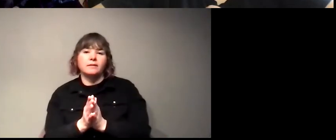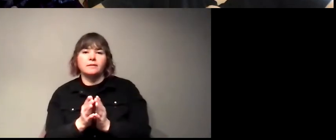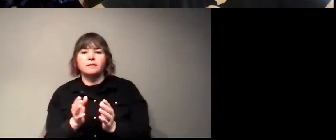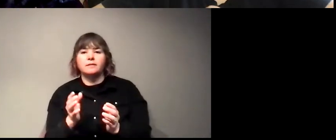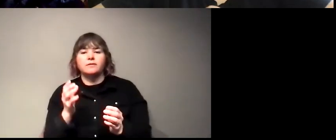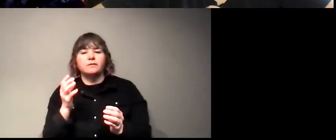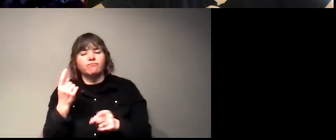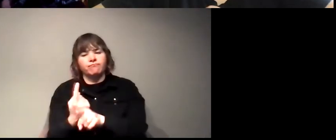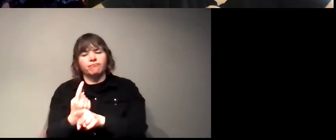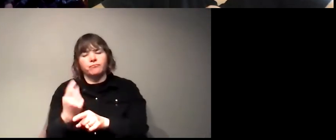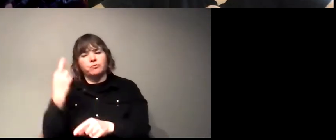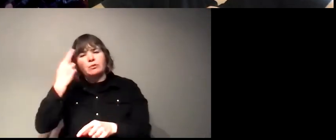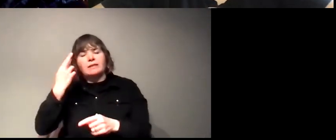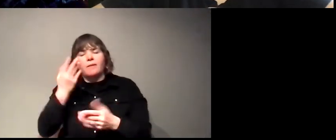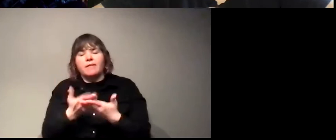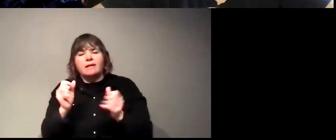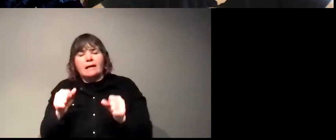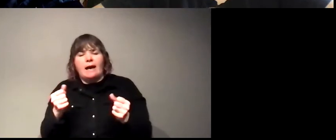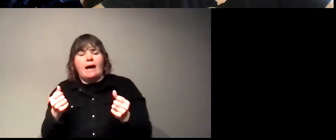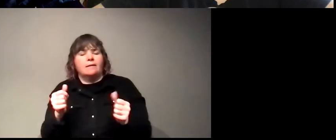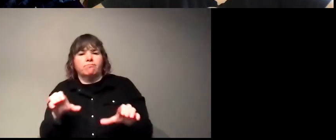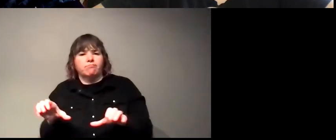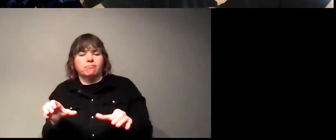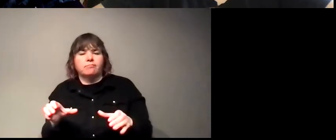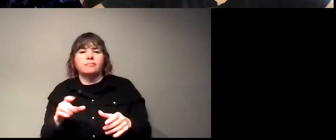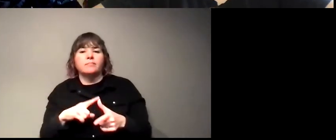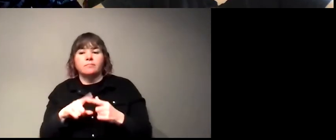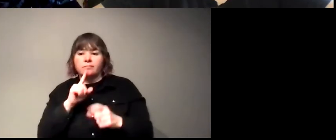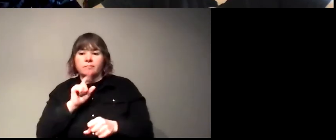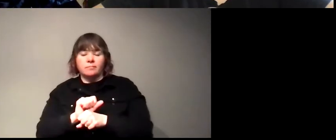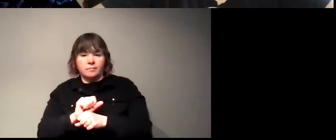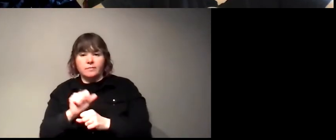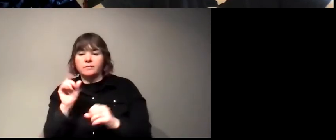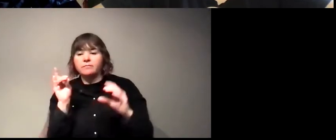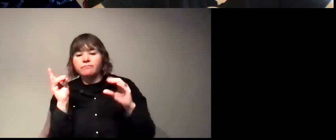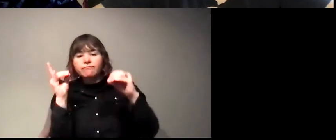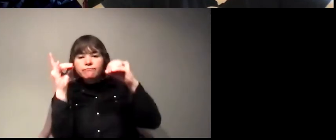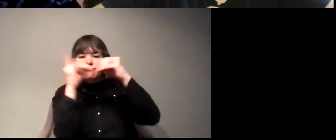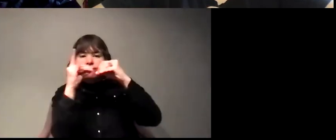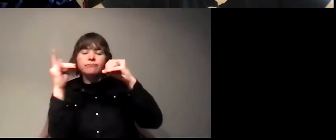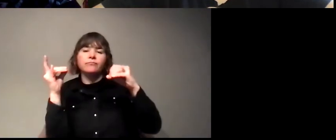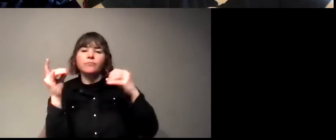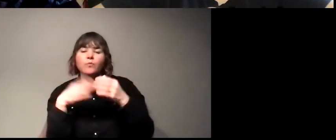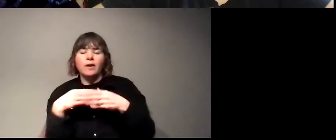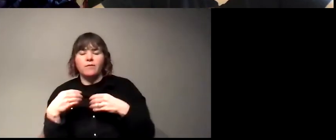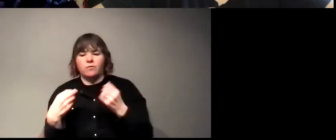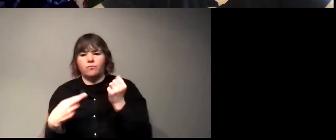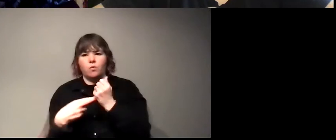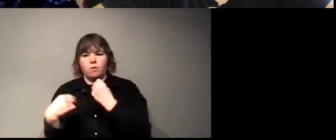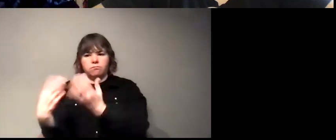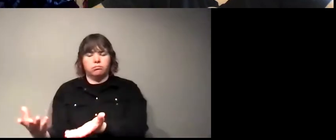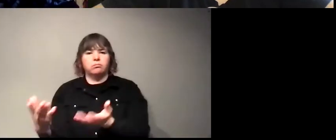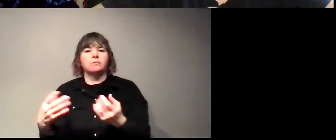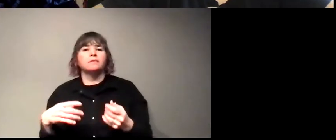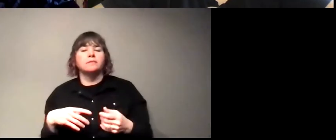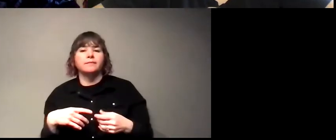reasonable things that it can perform. When it does those things, touches its nose to the target pole, you reward it. And then what you can